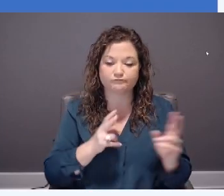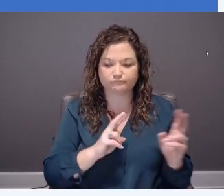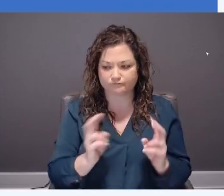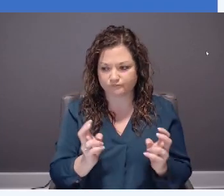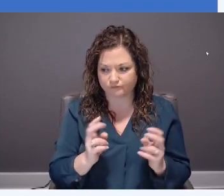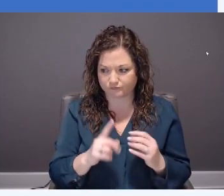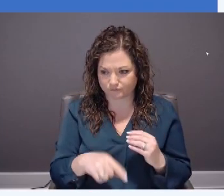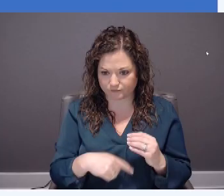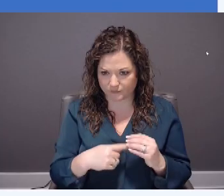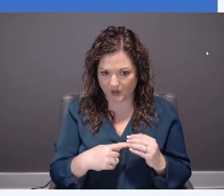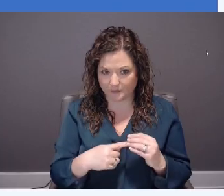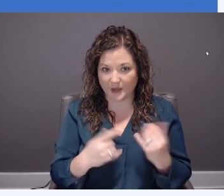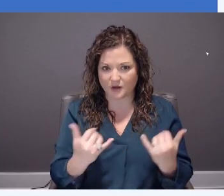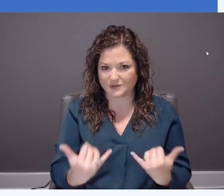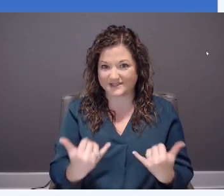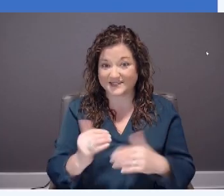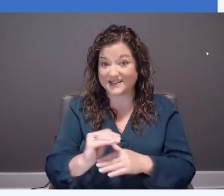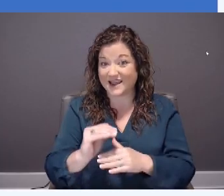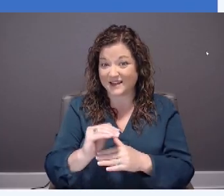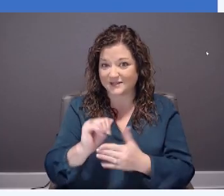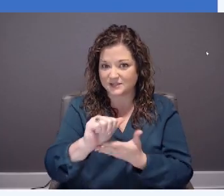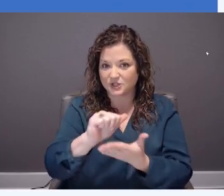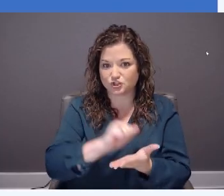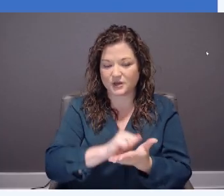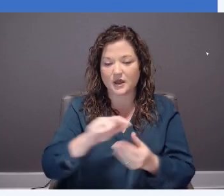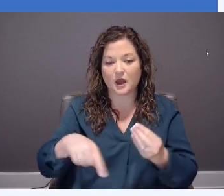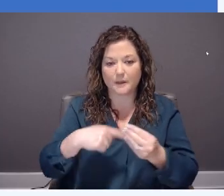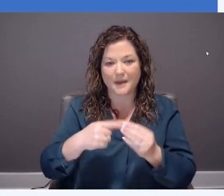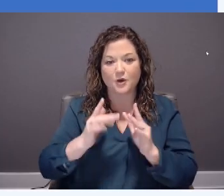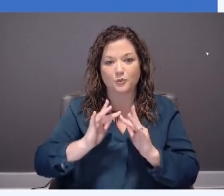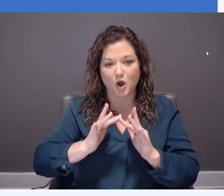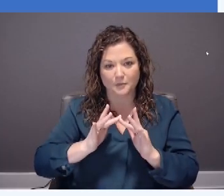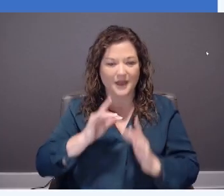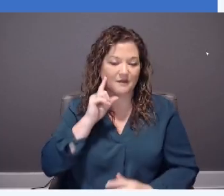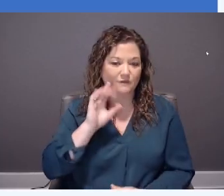on tonight's agenda for your approval.